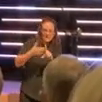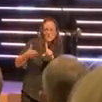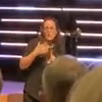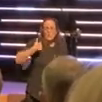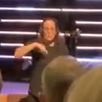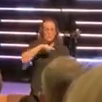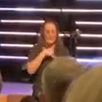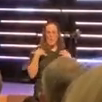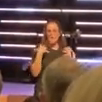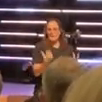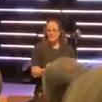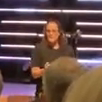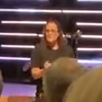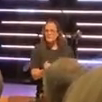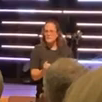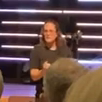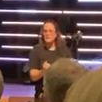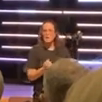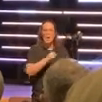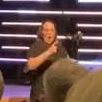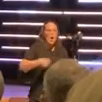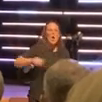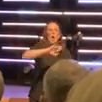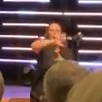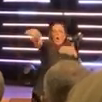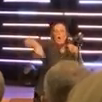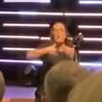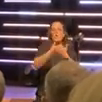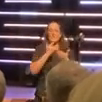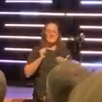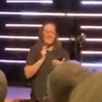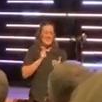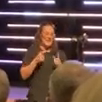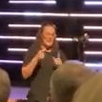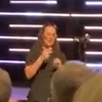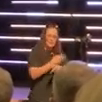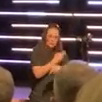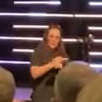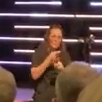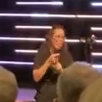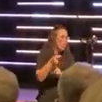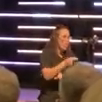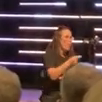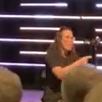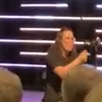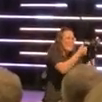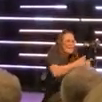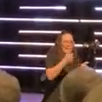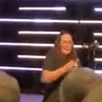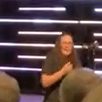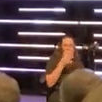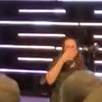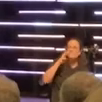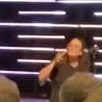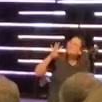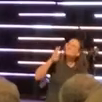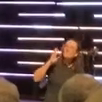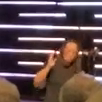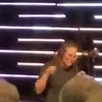healed. All of us, like sheep, have gone astray. Each of us has turned his own